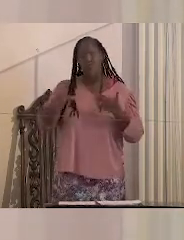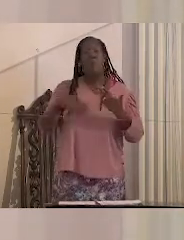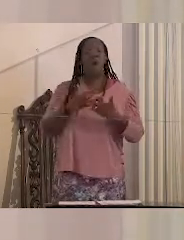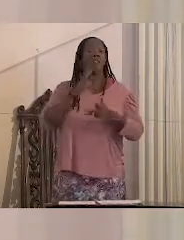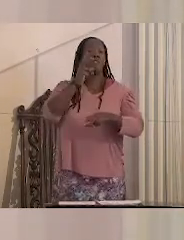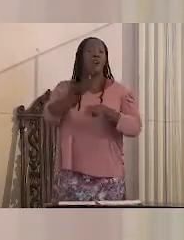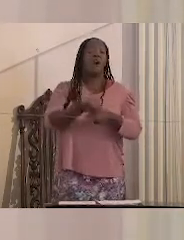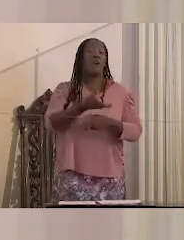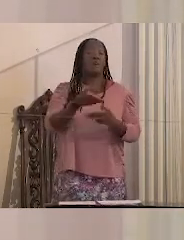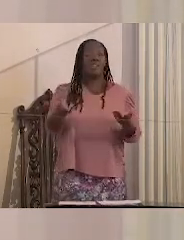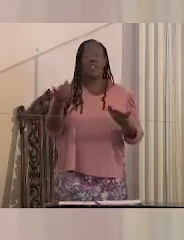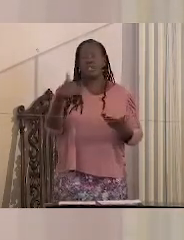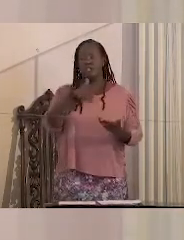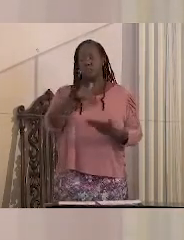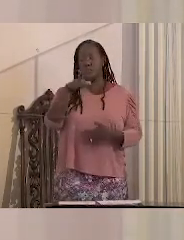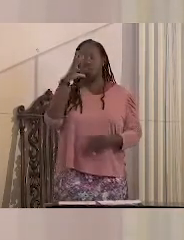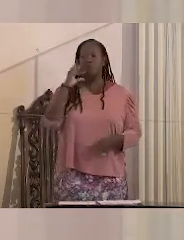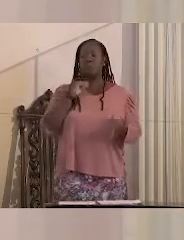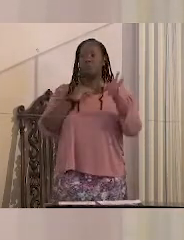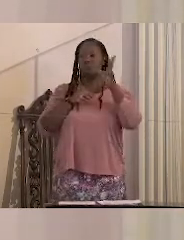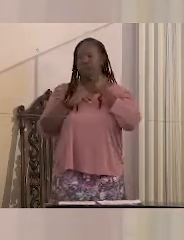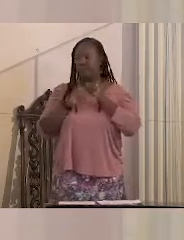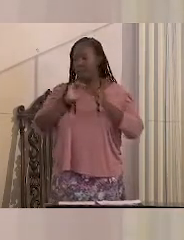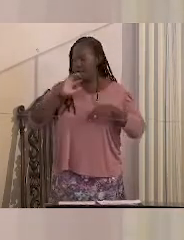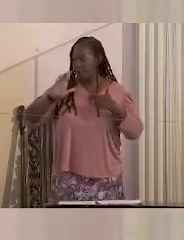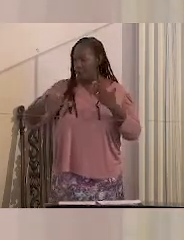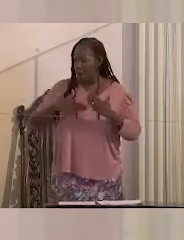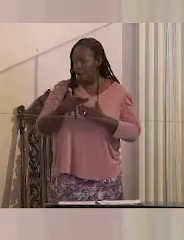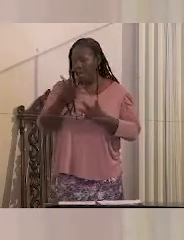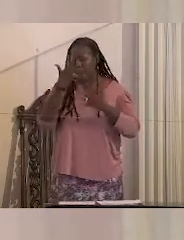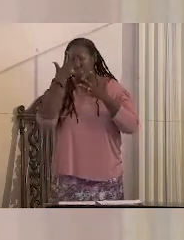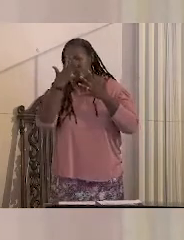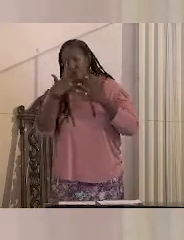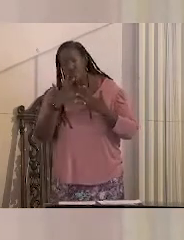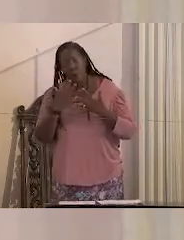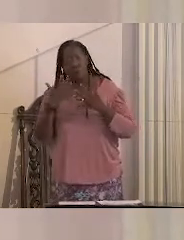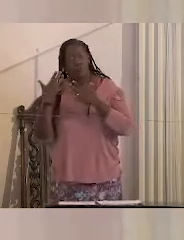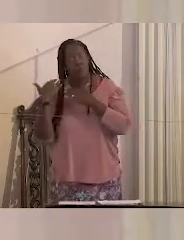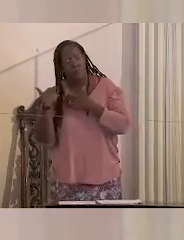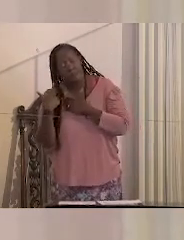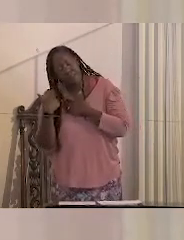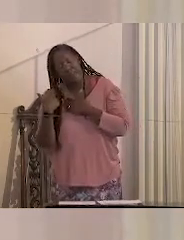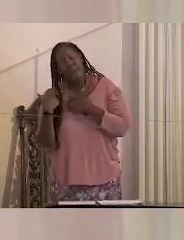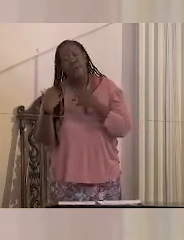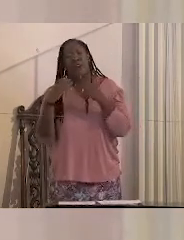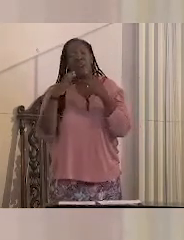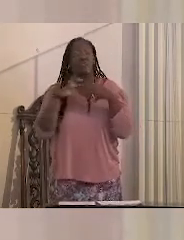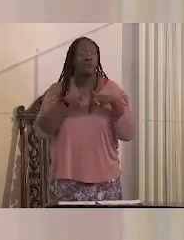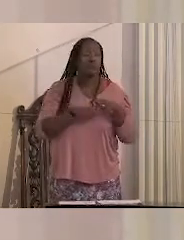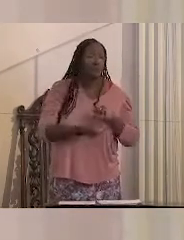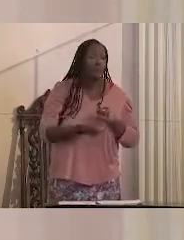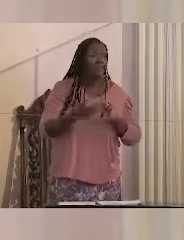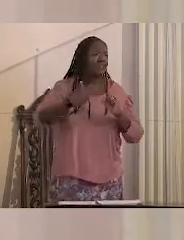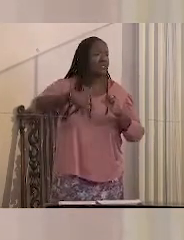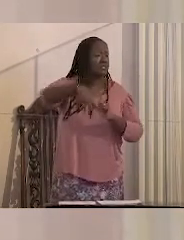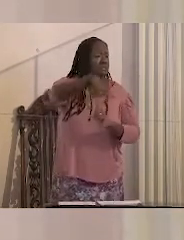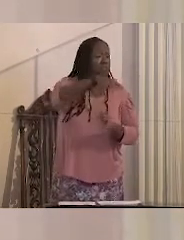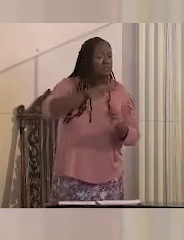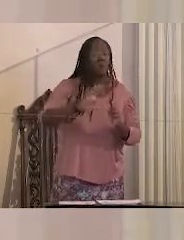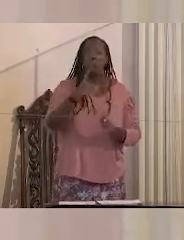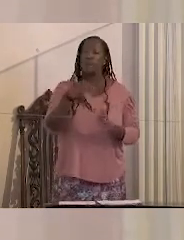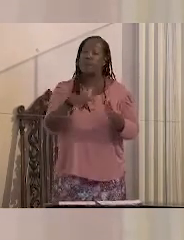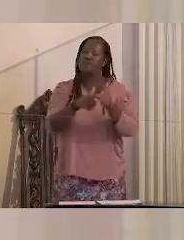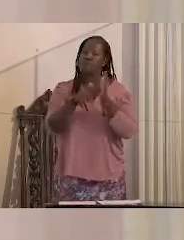we endure, for all the sorrows we bear, for all griefs which abound, we must